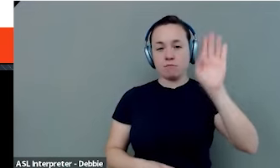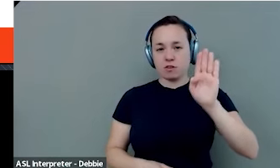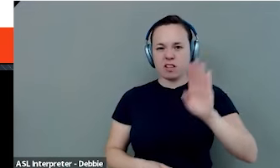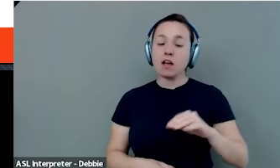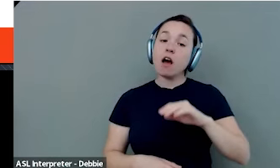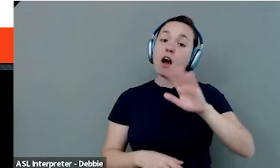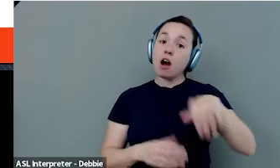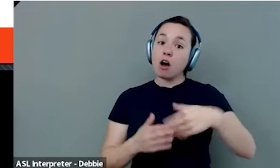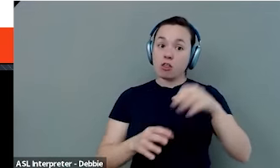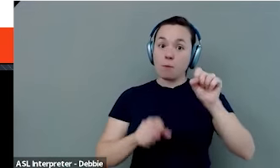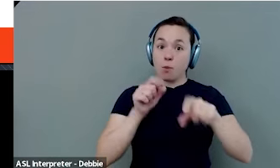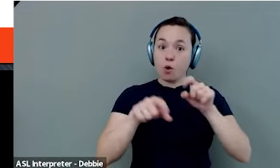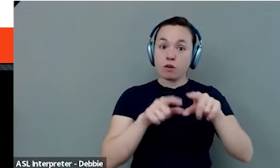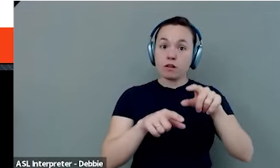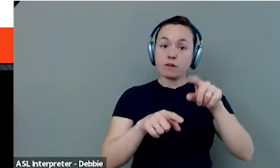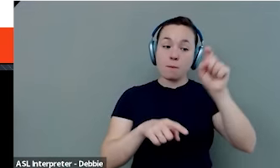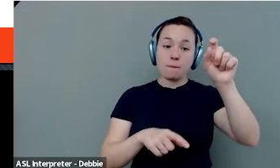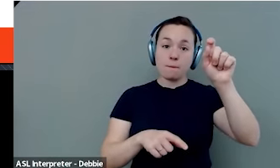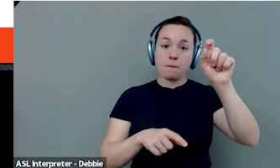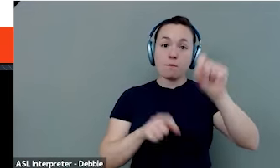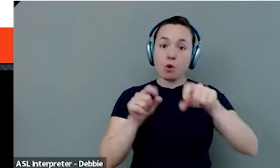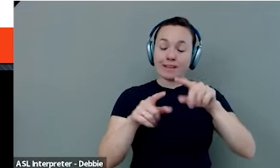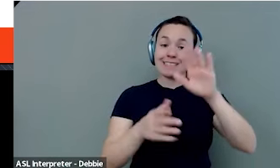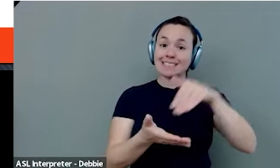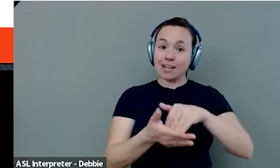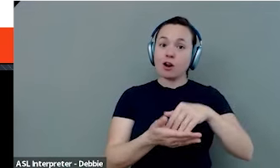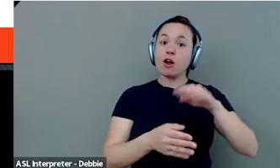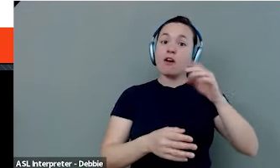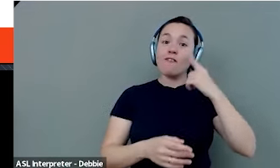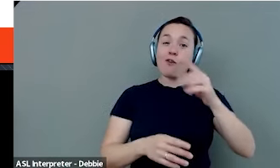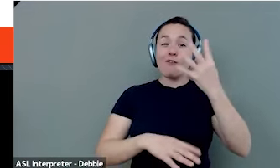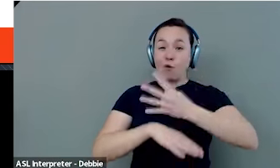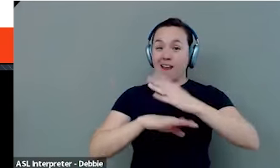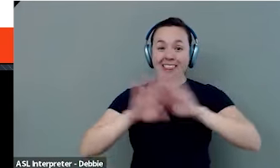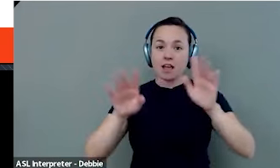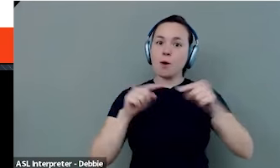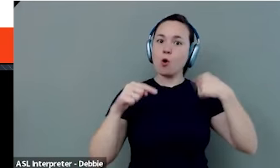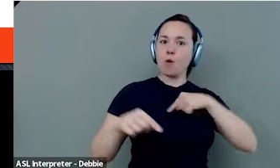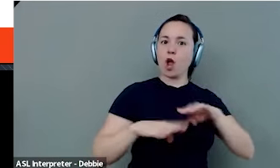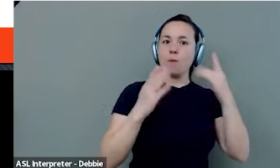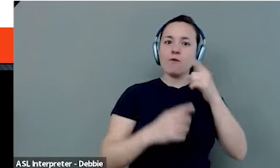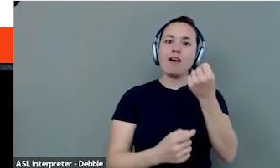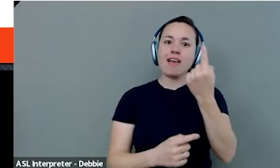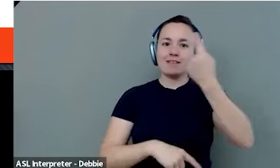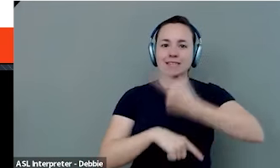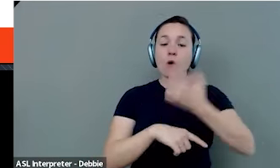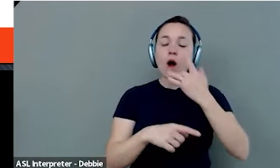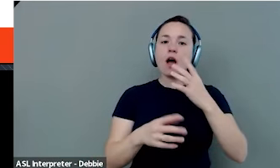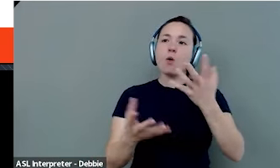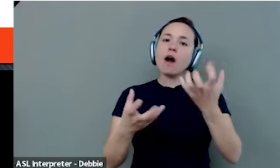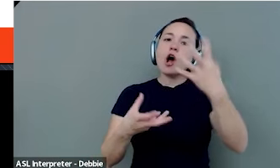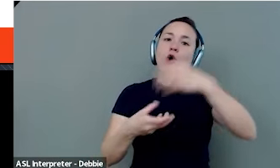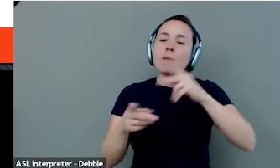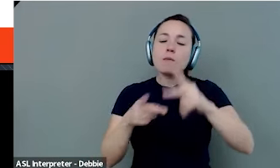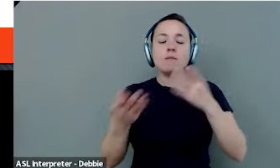as a city is only open for 4 days, but we are open for 11 days to include folks who maybe